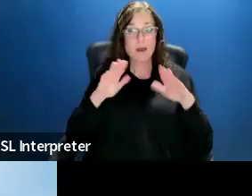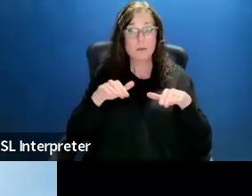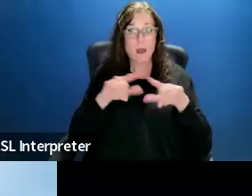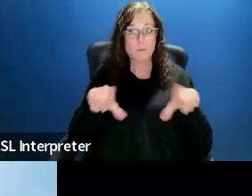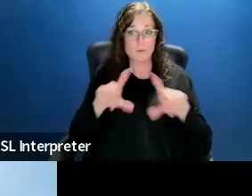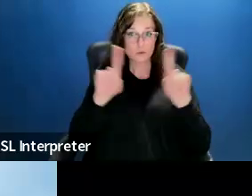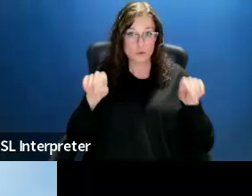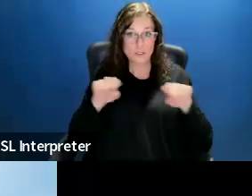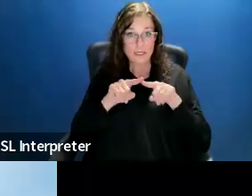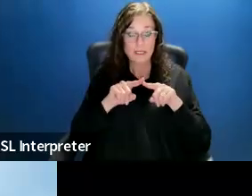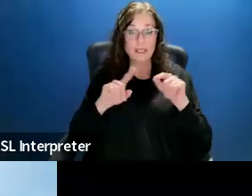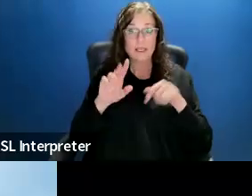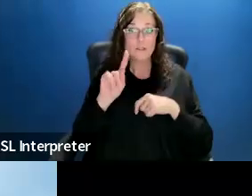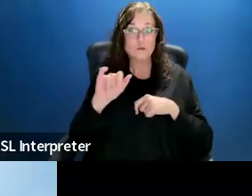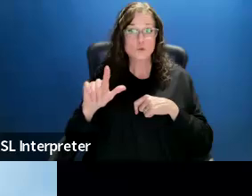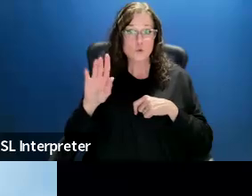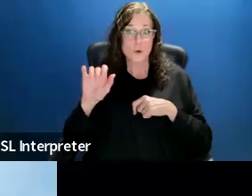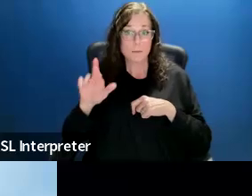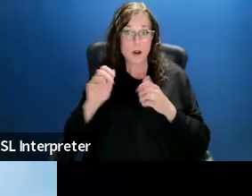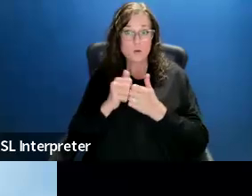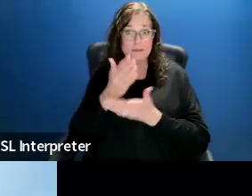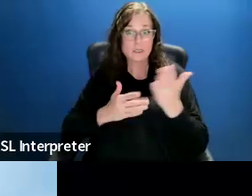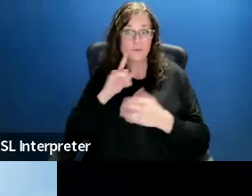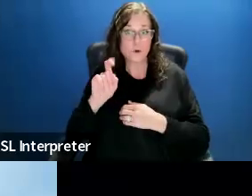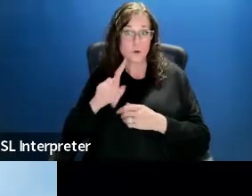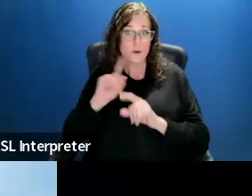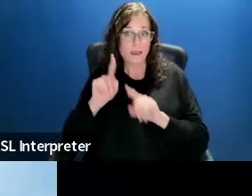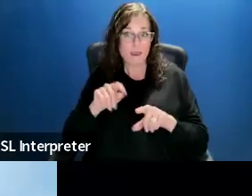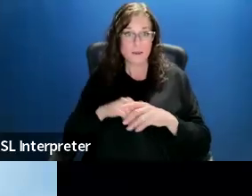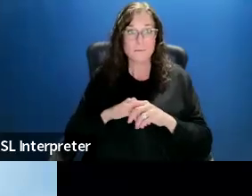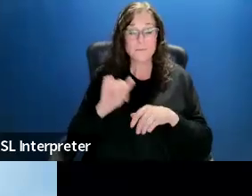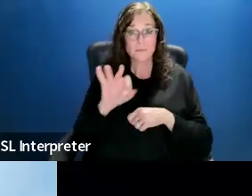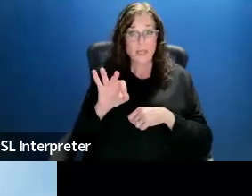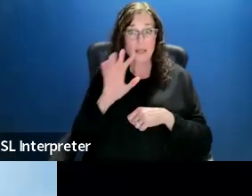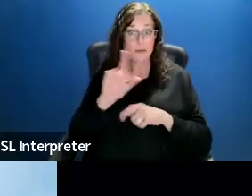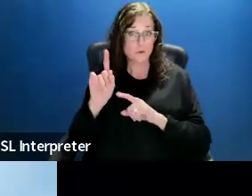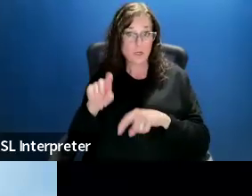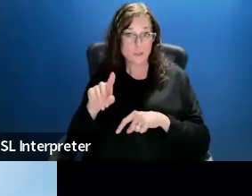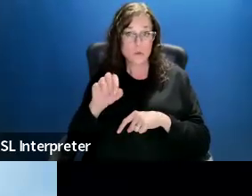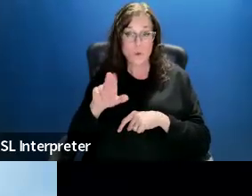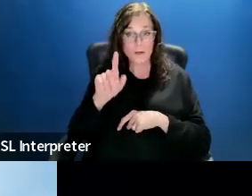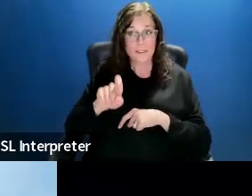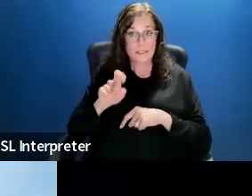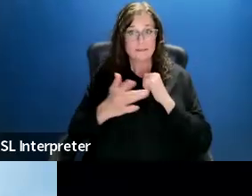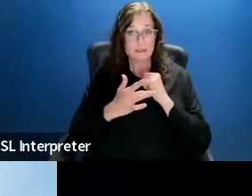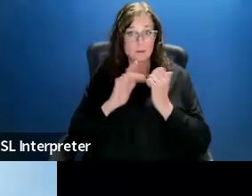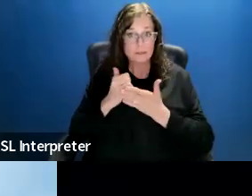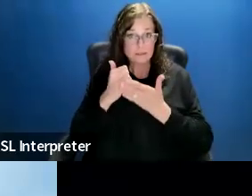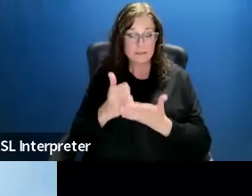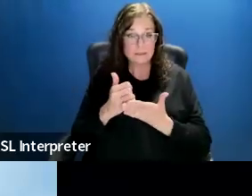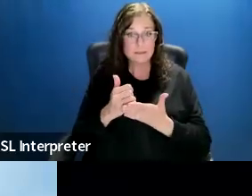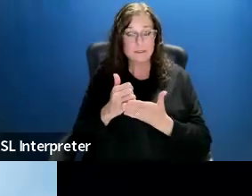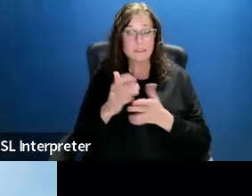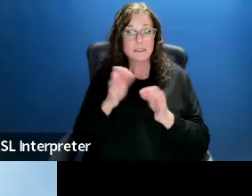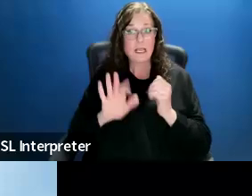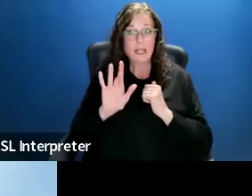your screen is a toolbar with a section for Q&A. If you have a question or need technical assistance,